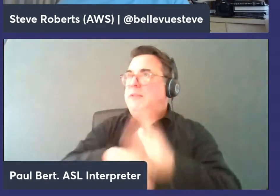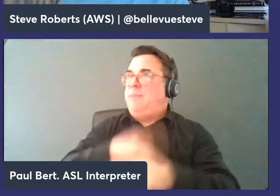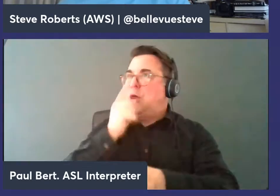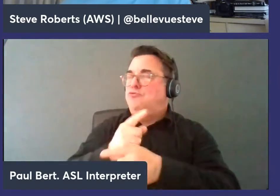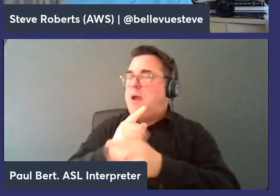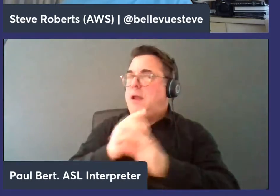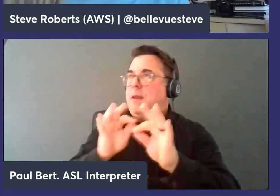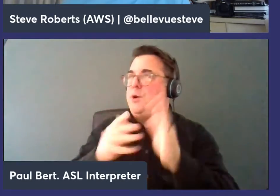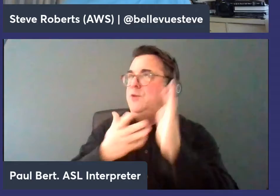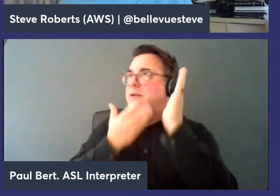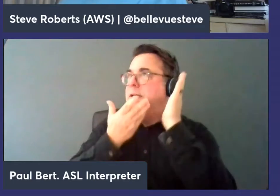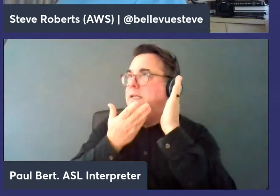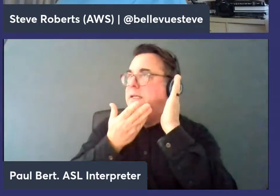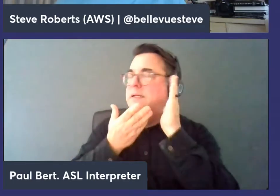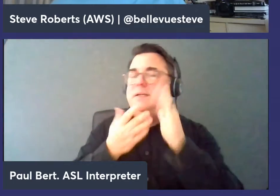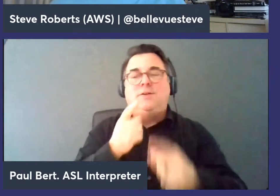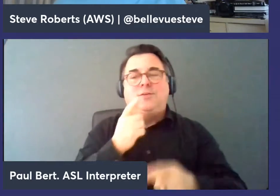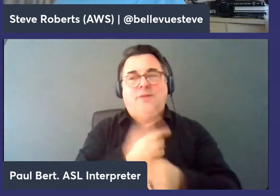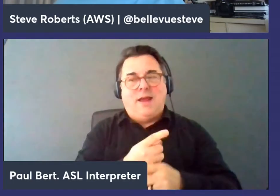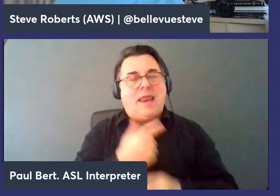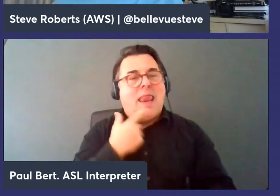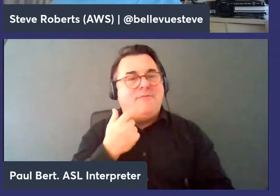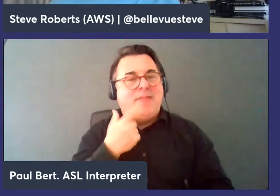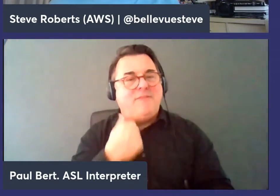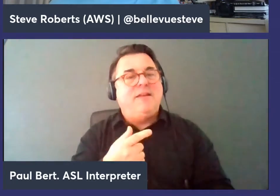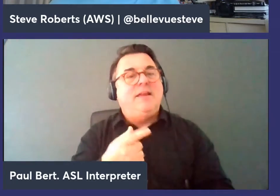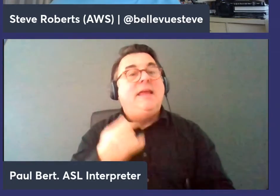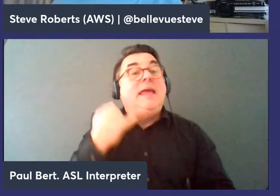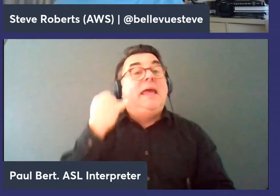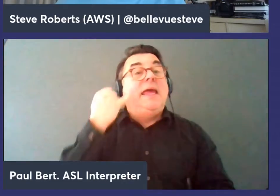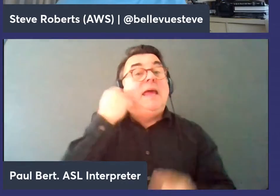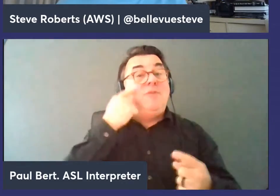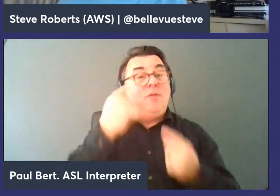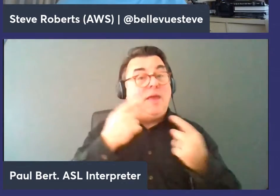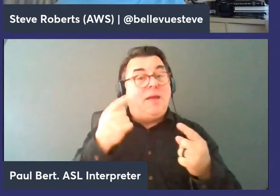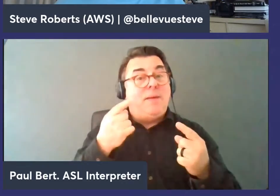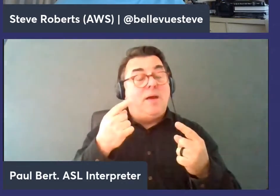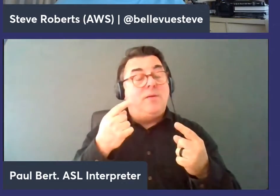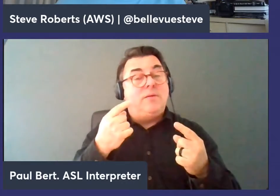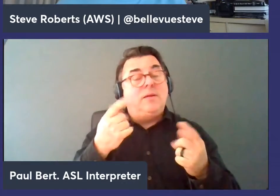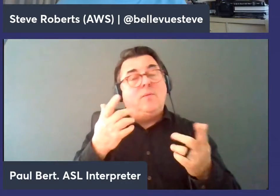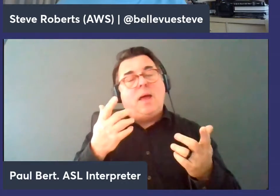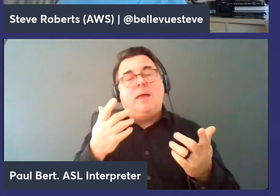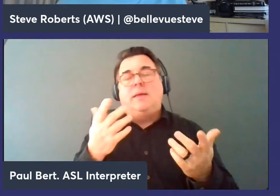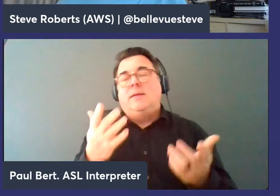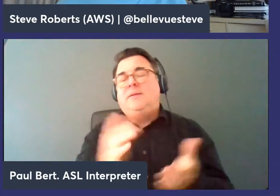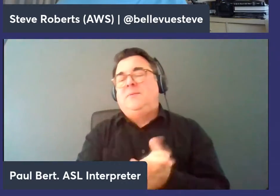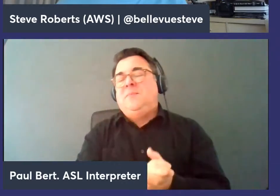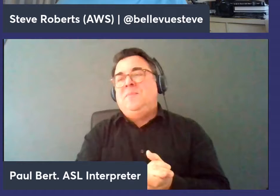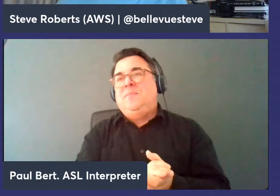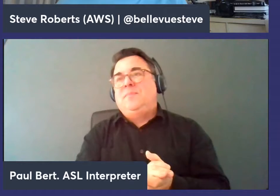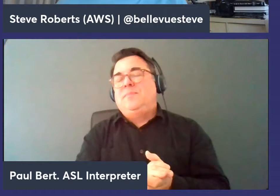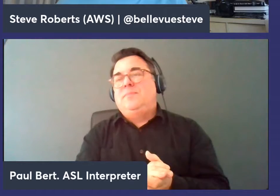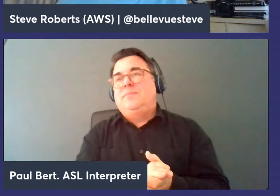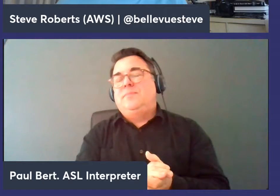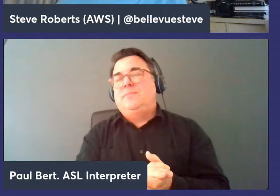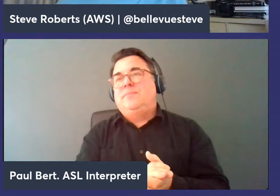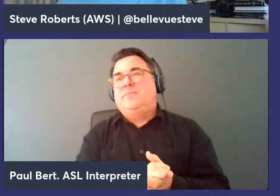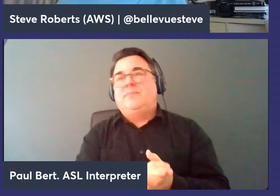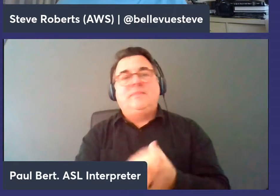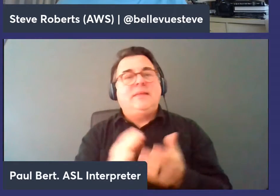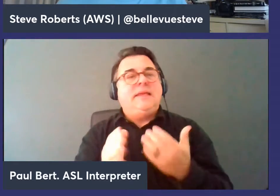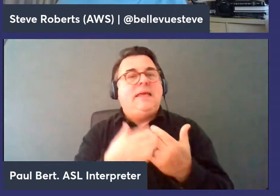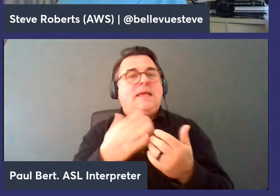right. Your face is a great example. And when you think about, there's easy ways to,